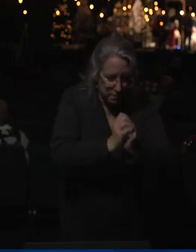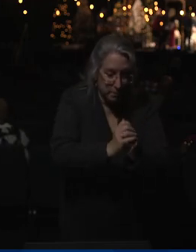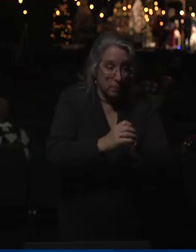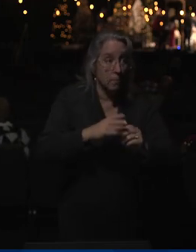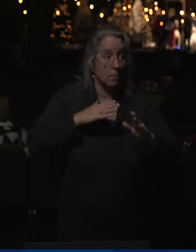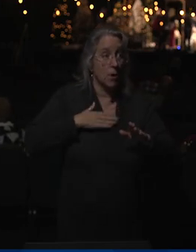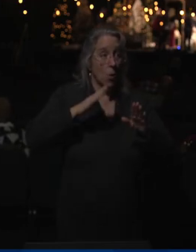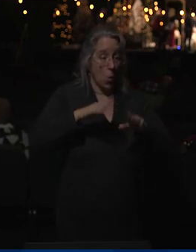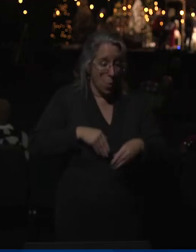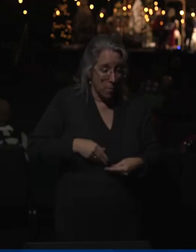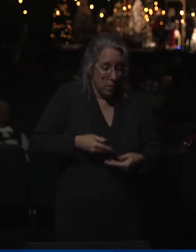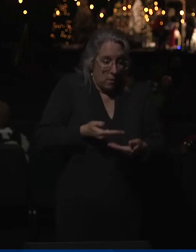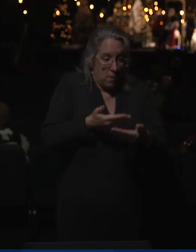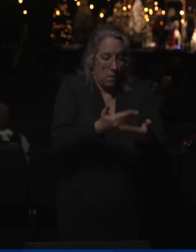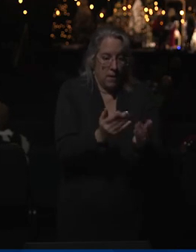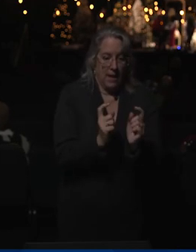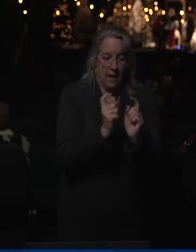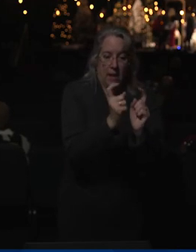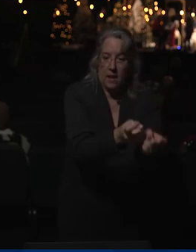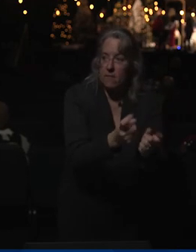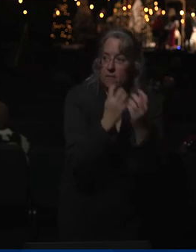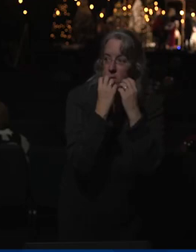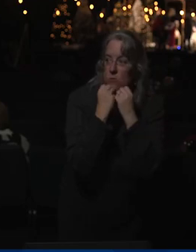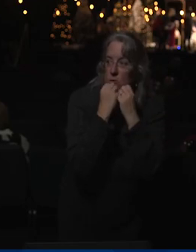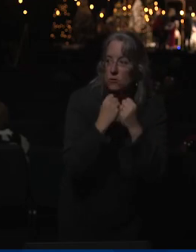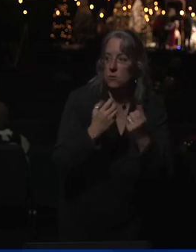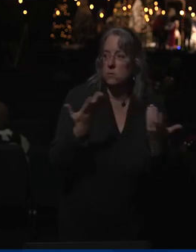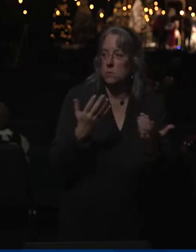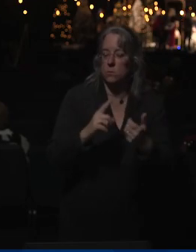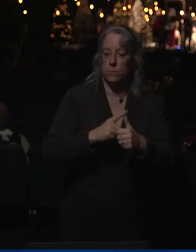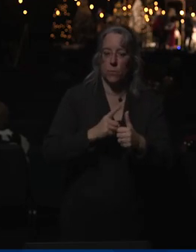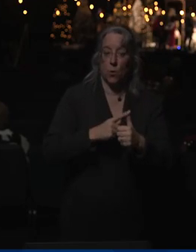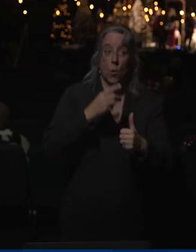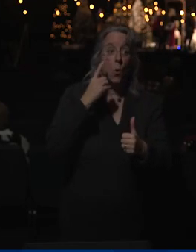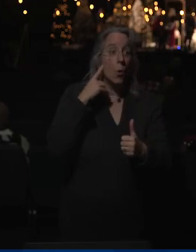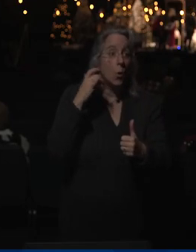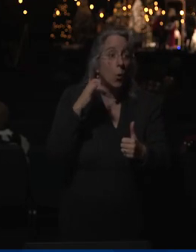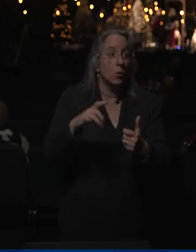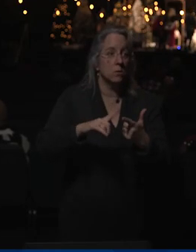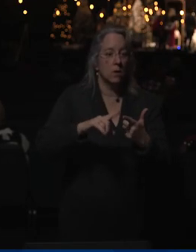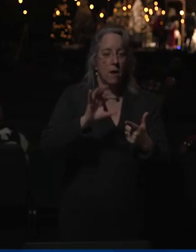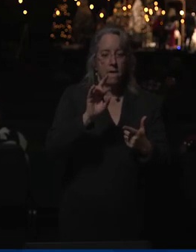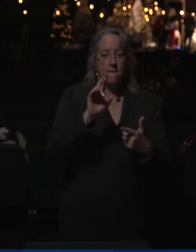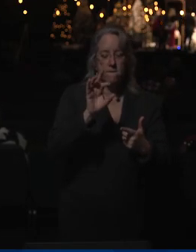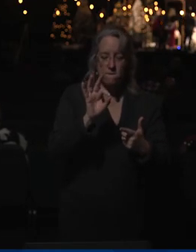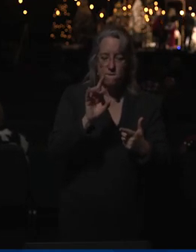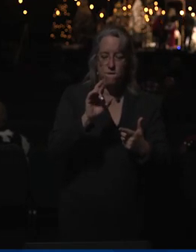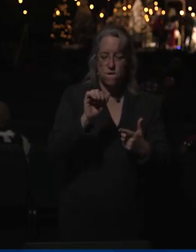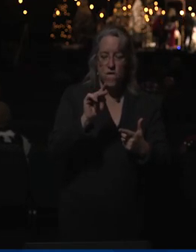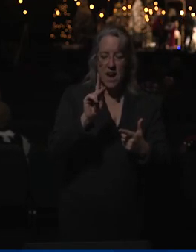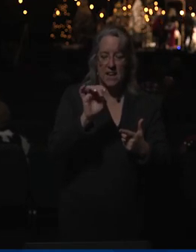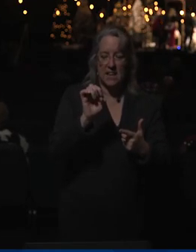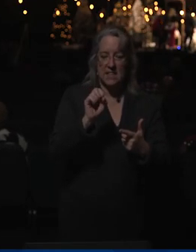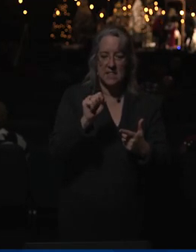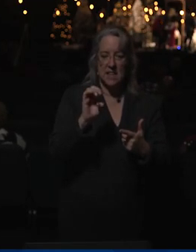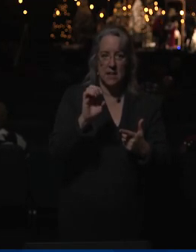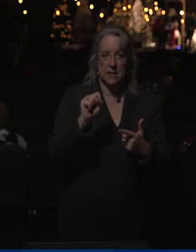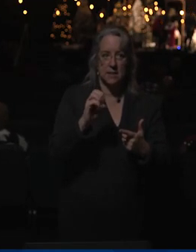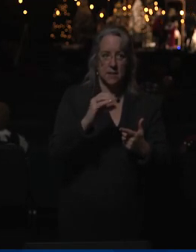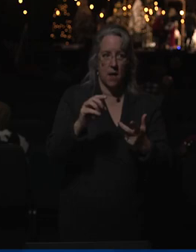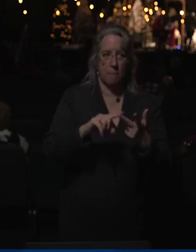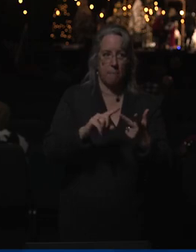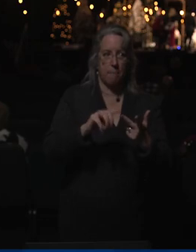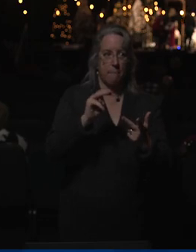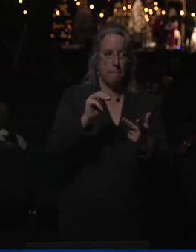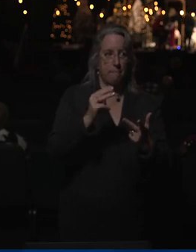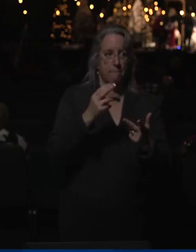and presented him with gifts of gold, frankincense, and myrrh. And having been warned in a